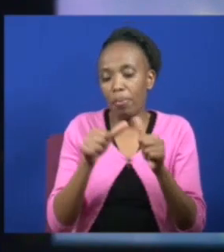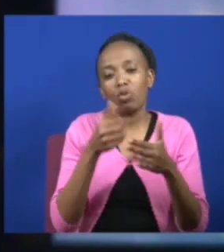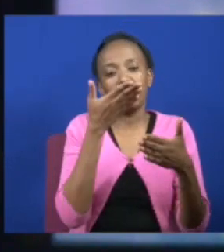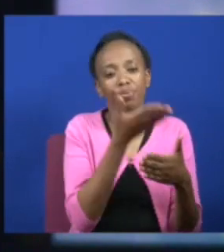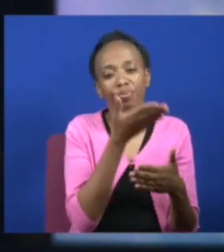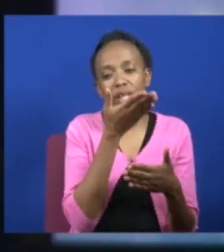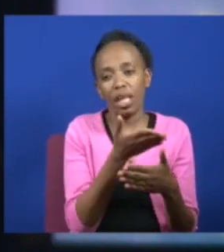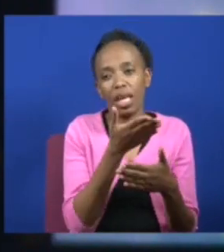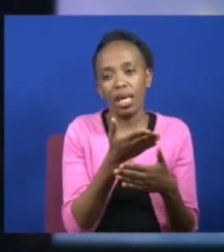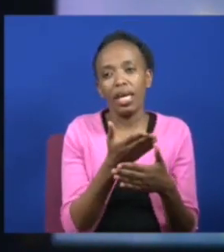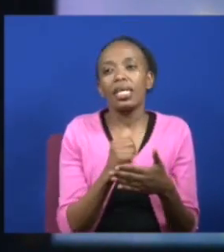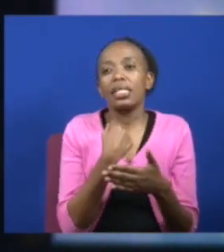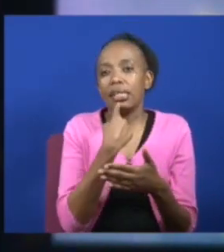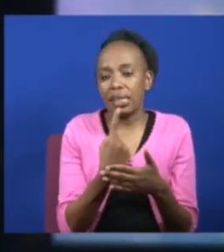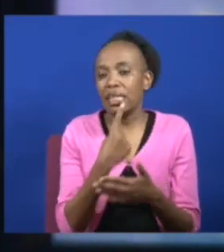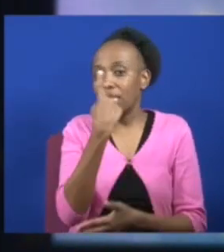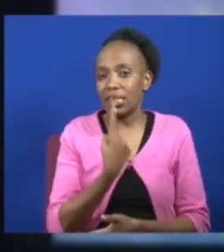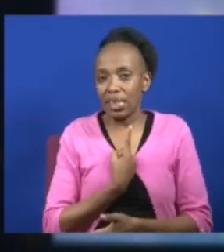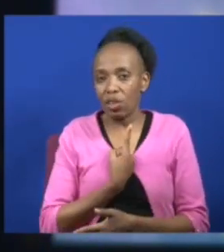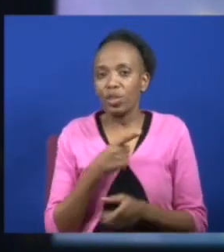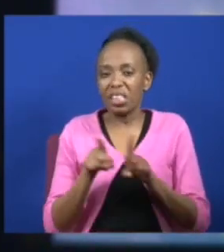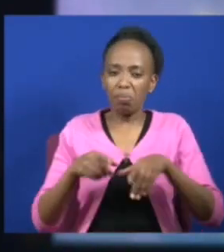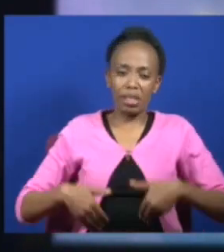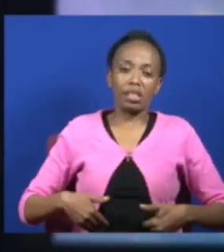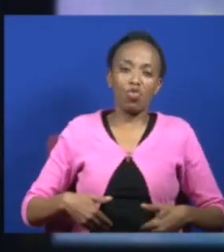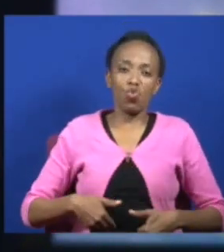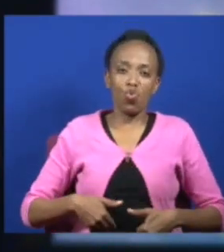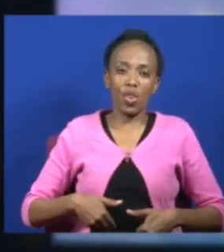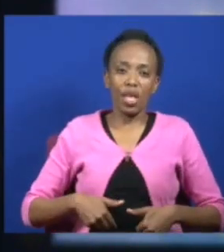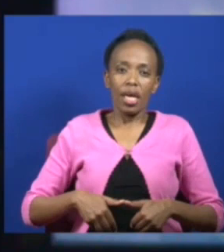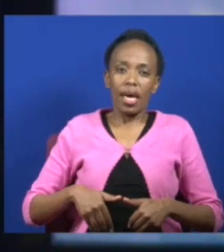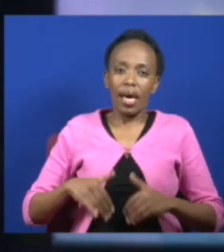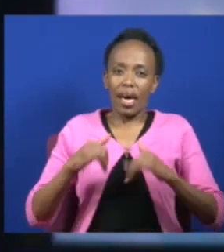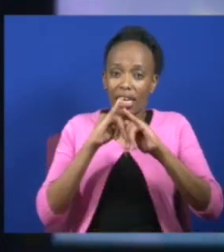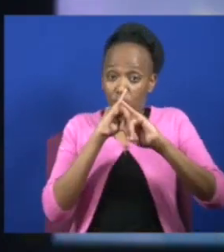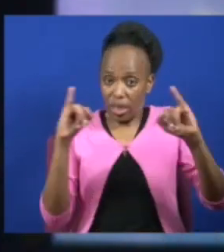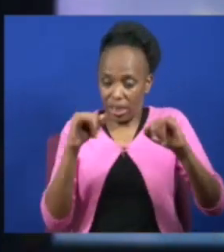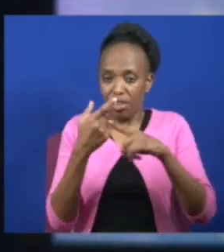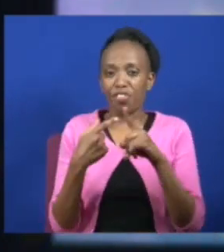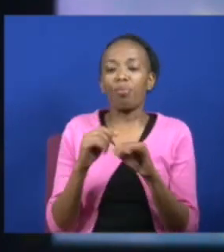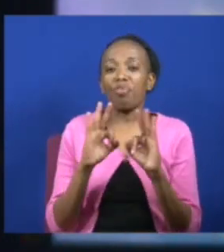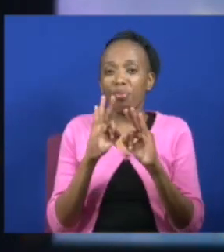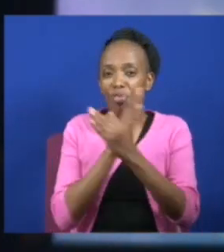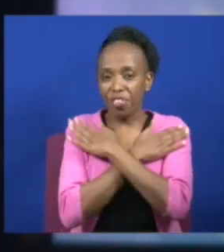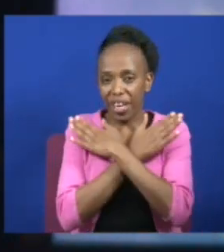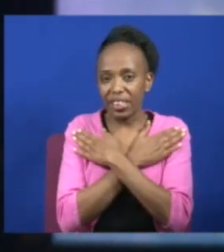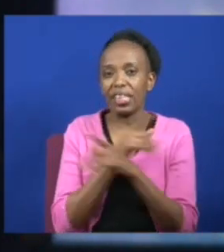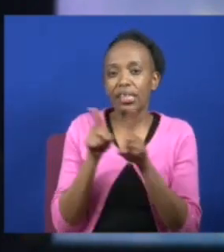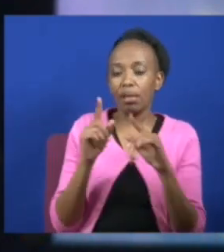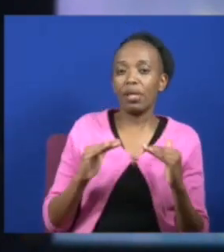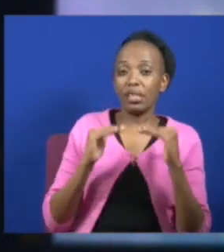about. Not to mention the singles and the young, isolated from their friends and from their